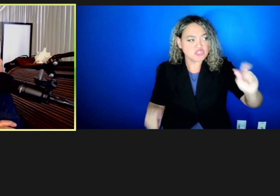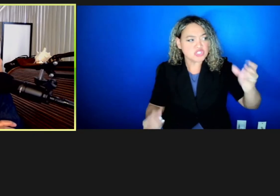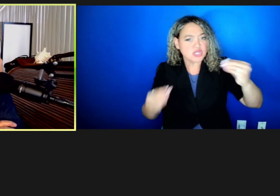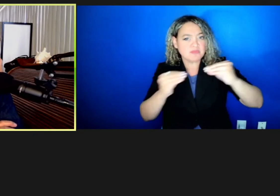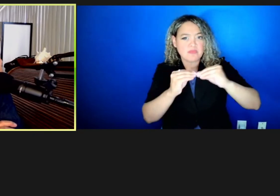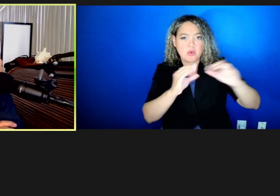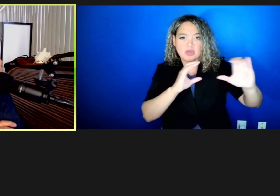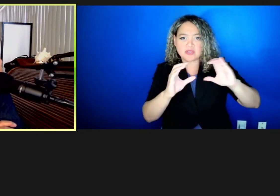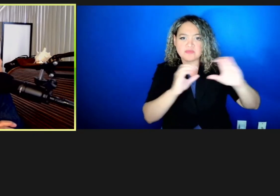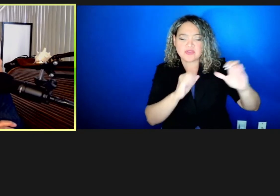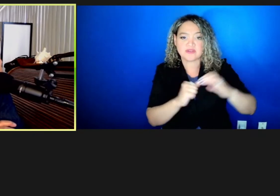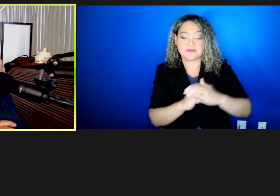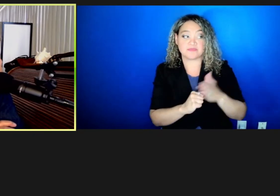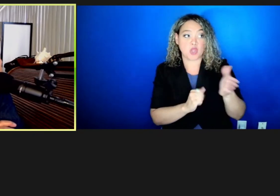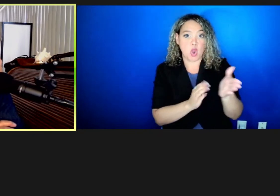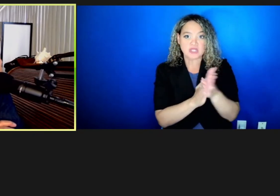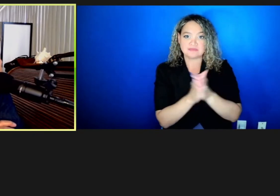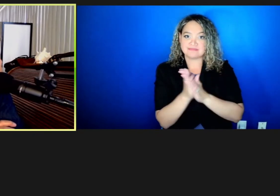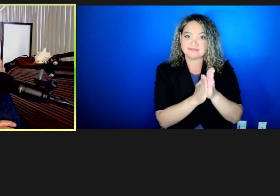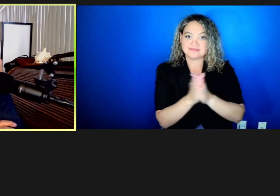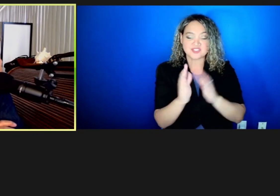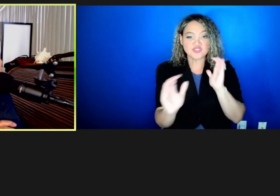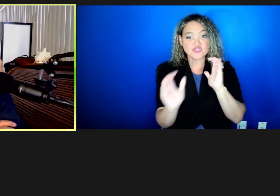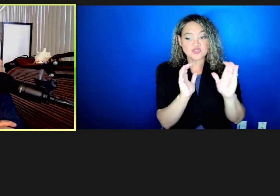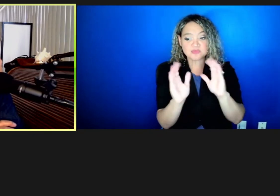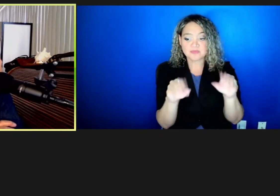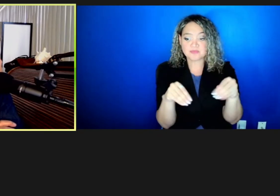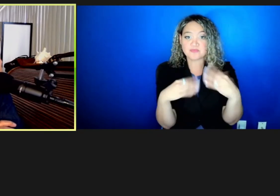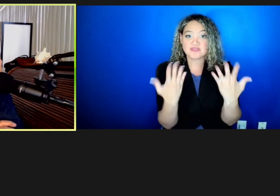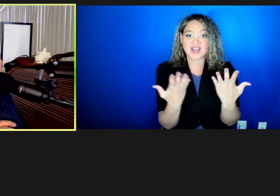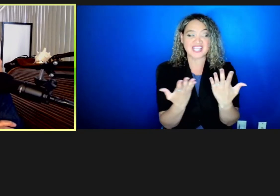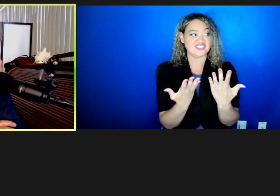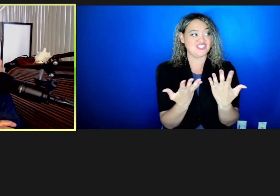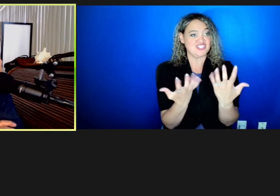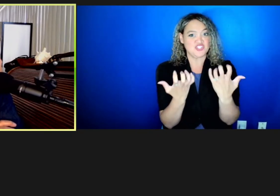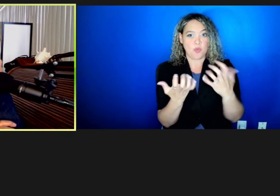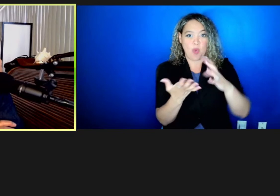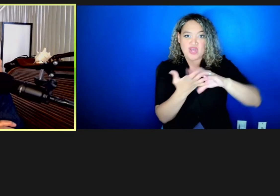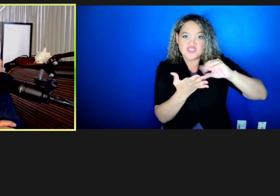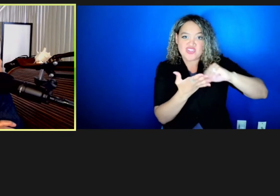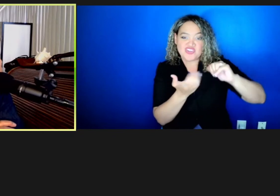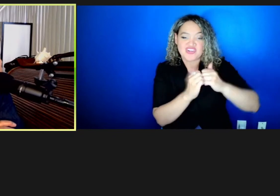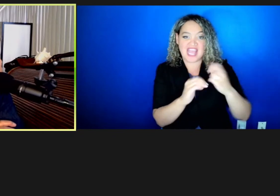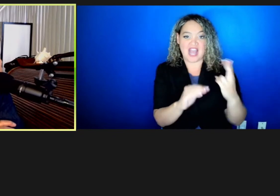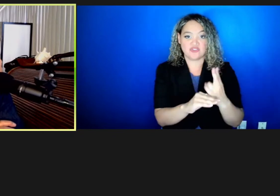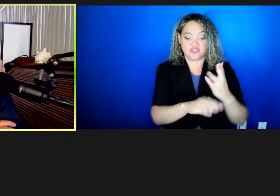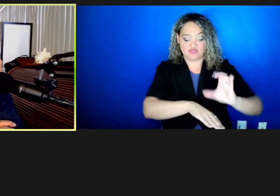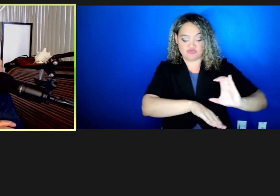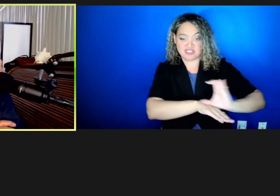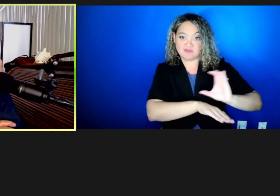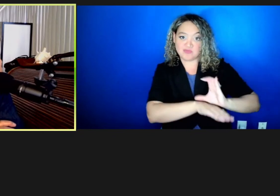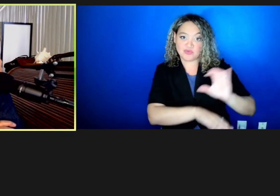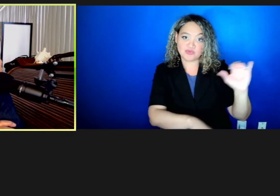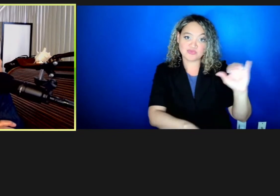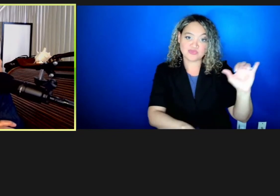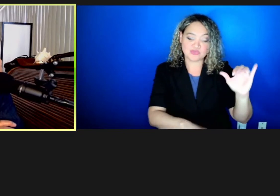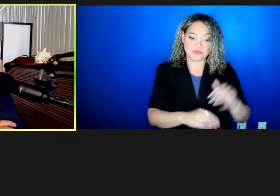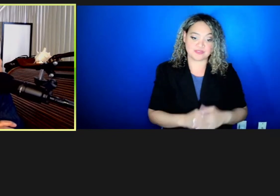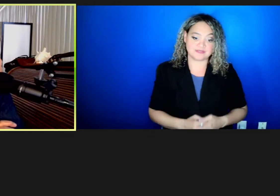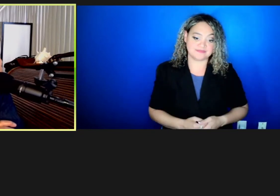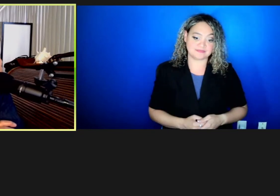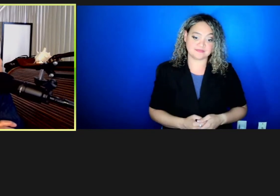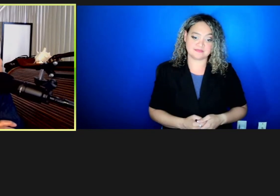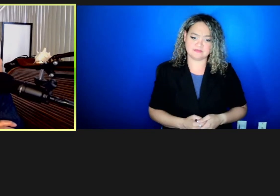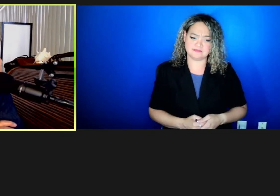Her native drive to communicate gave her an eagerness to learn how to use computers as well.